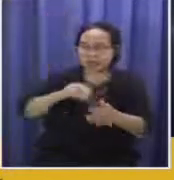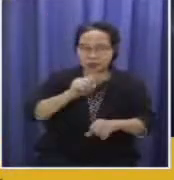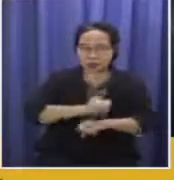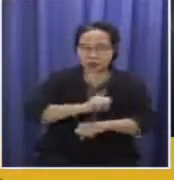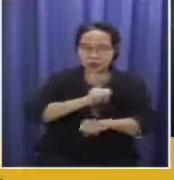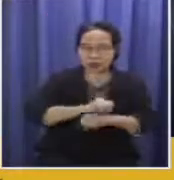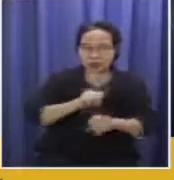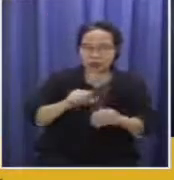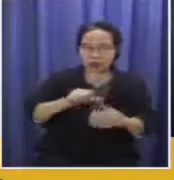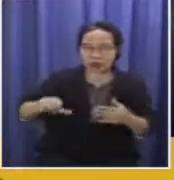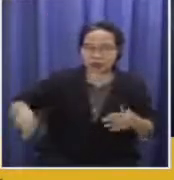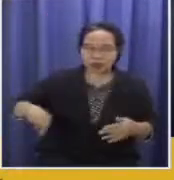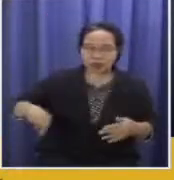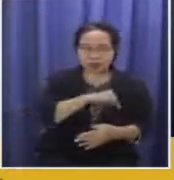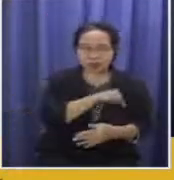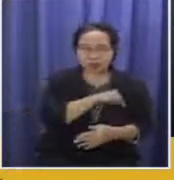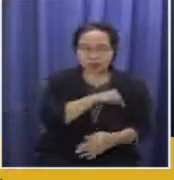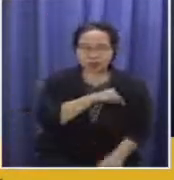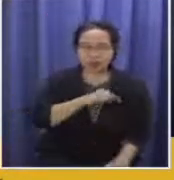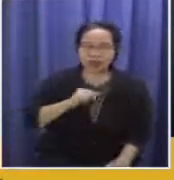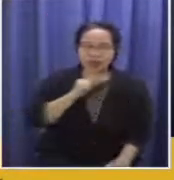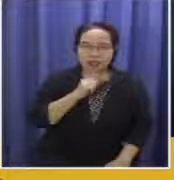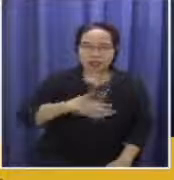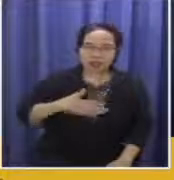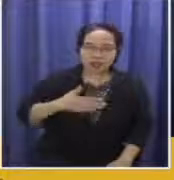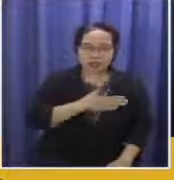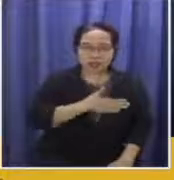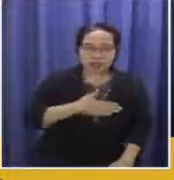works among us.